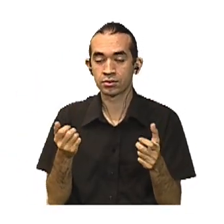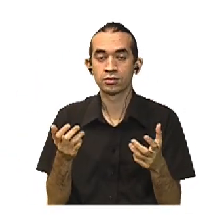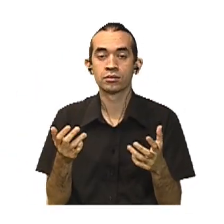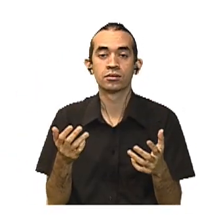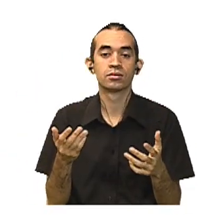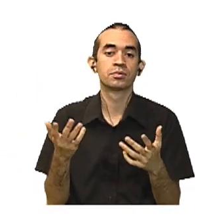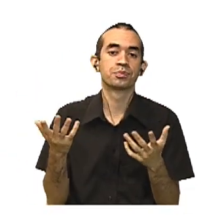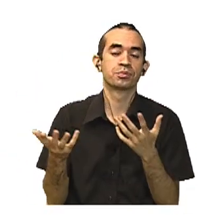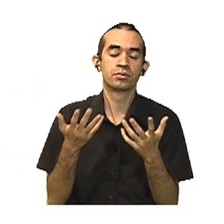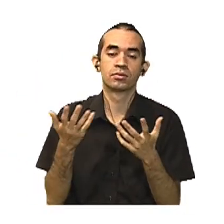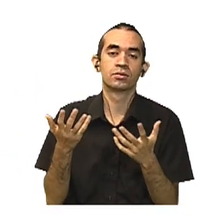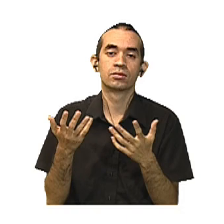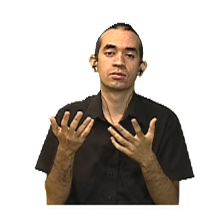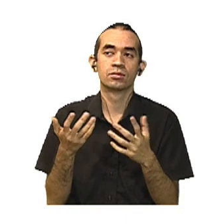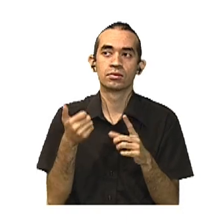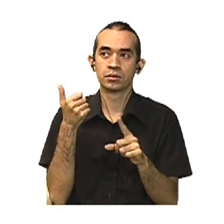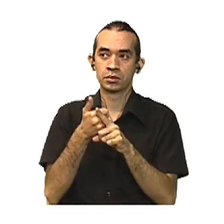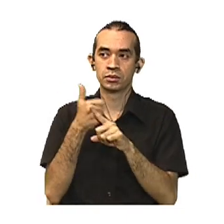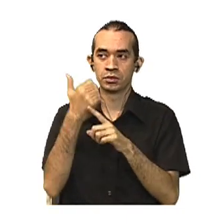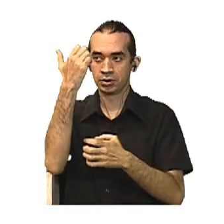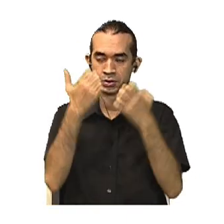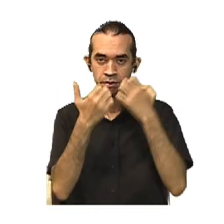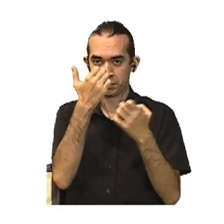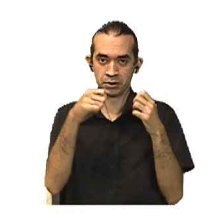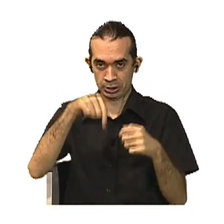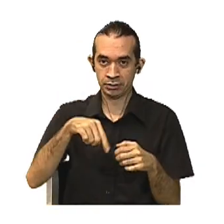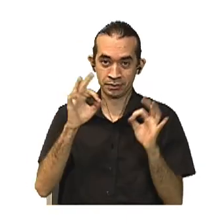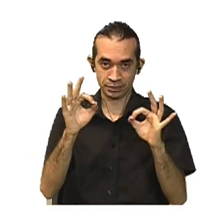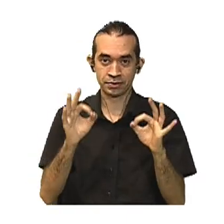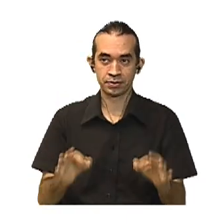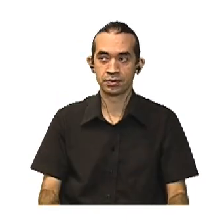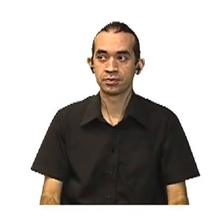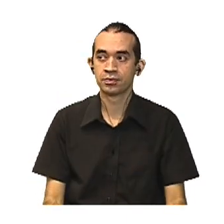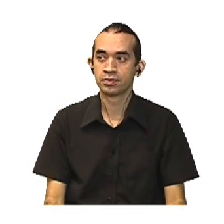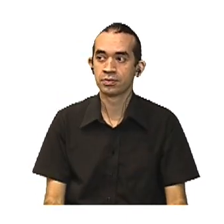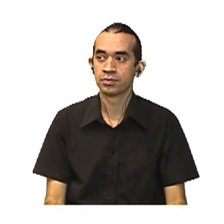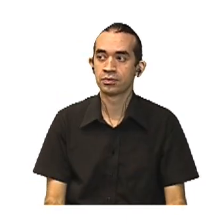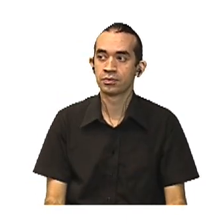let's self-assess what we did today.